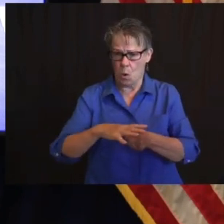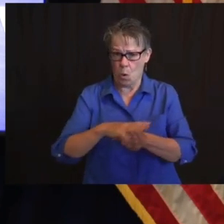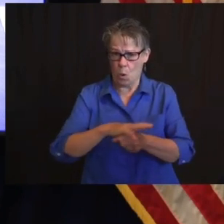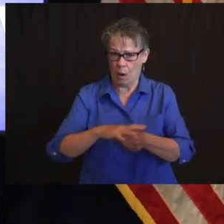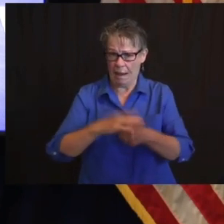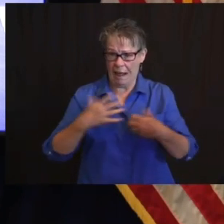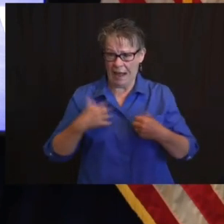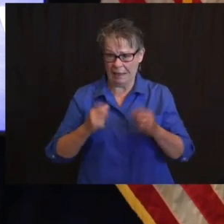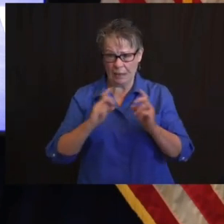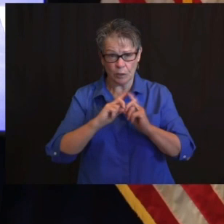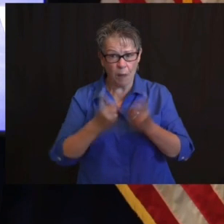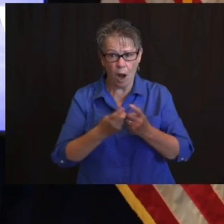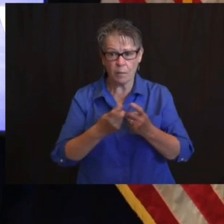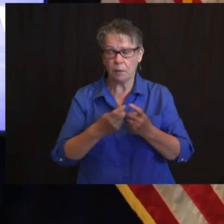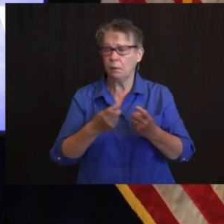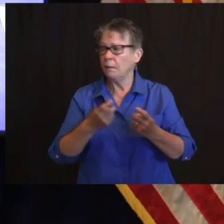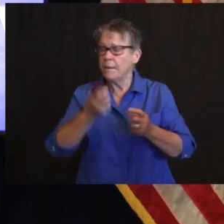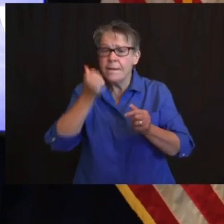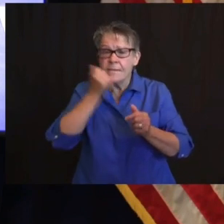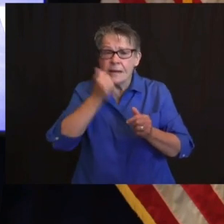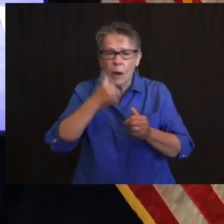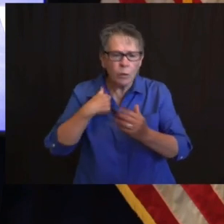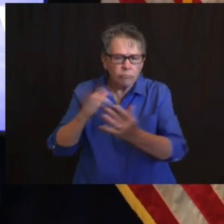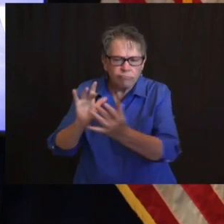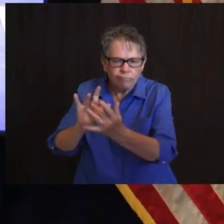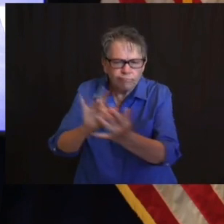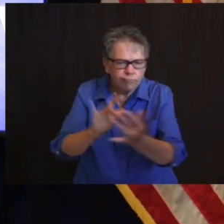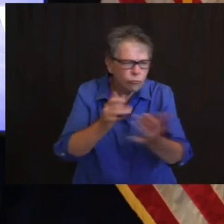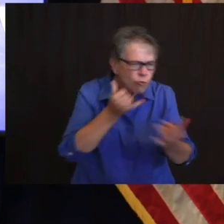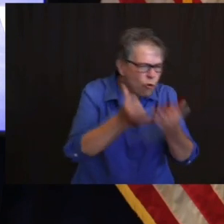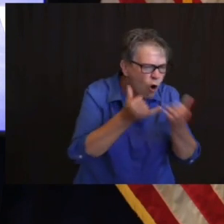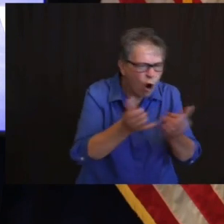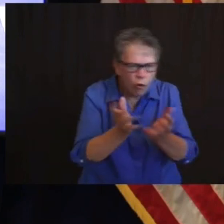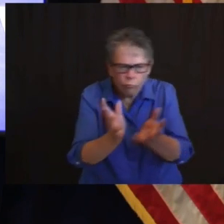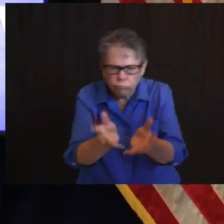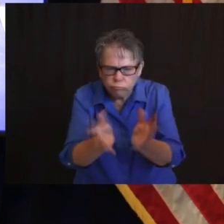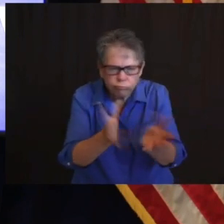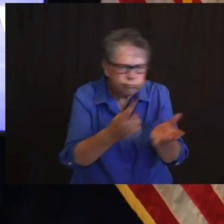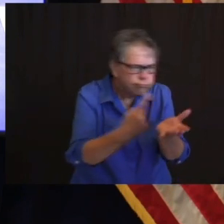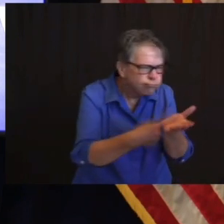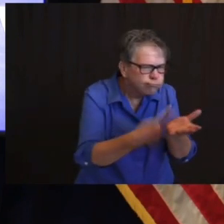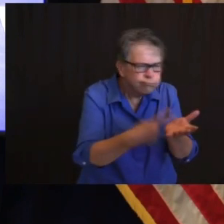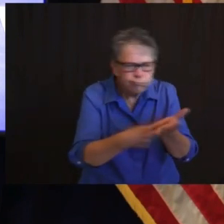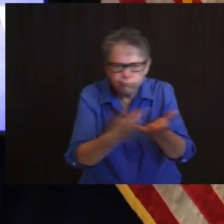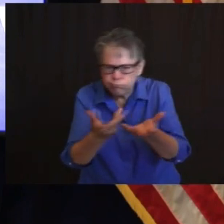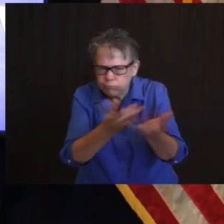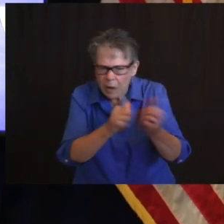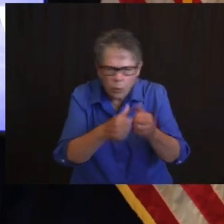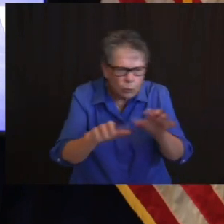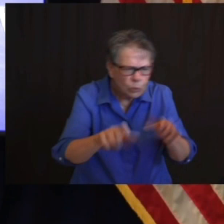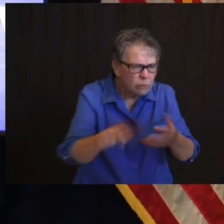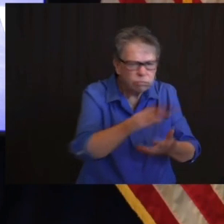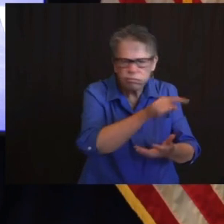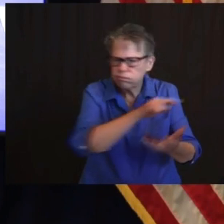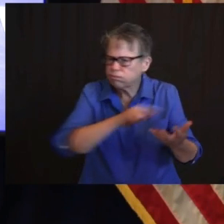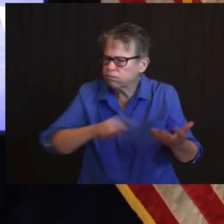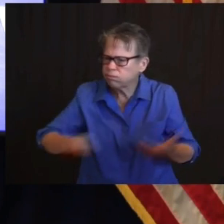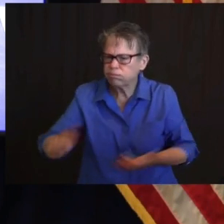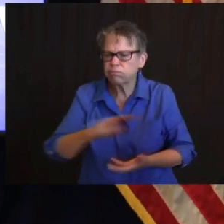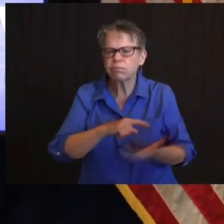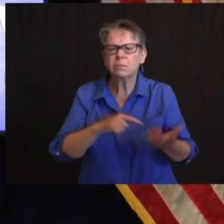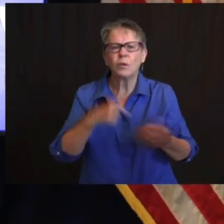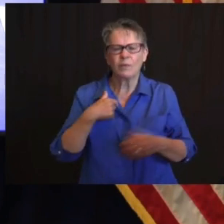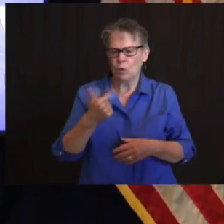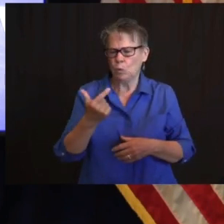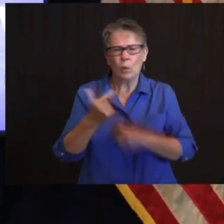day. We have calls with our 21 county links agencies. They're up to the task, but